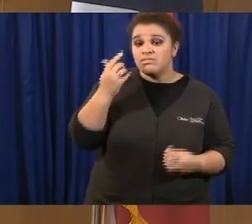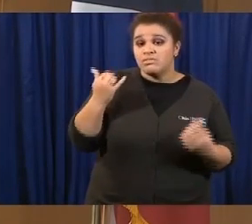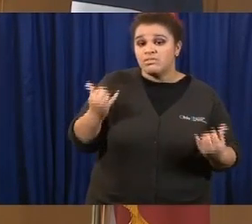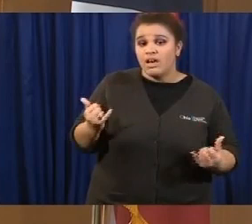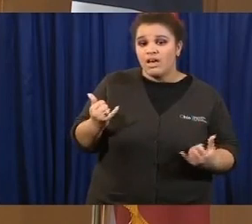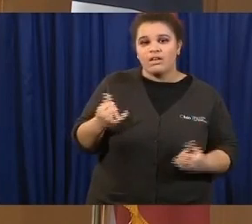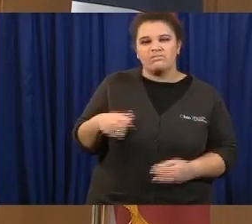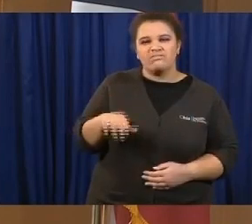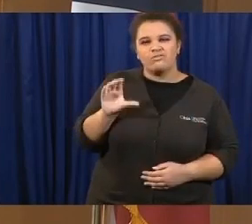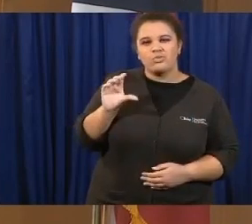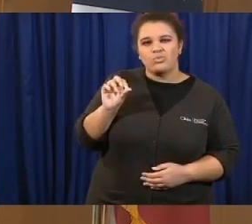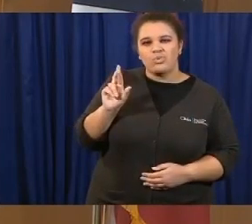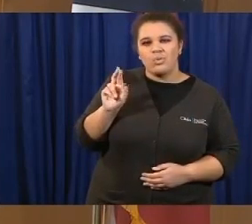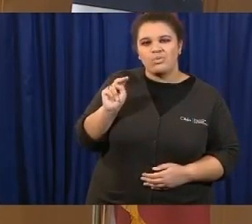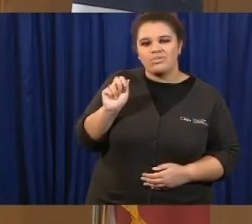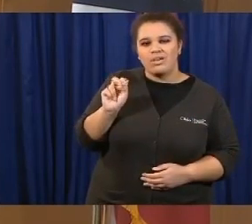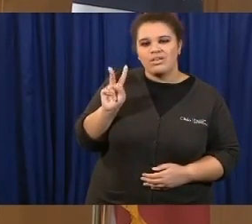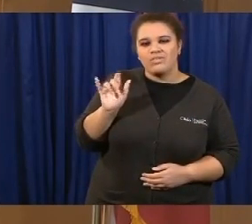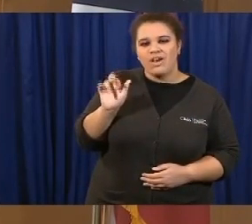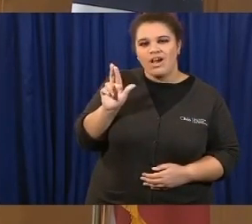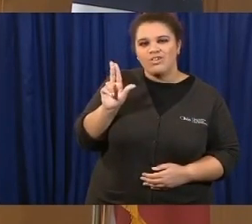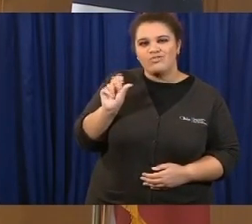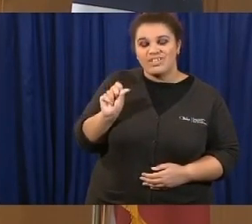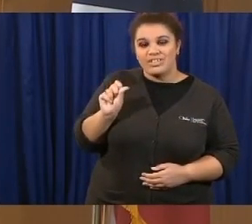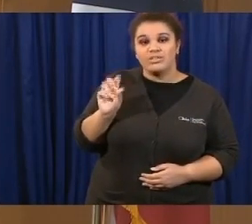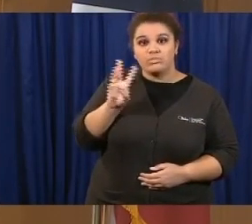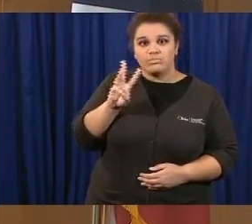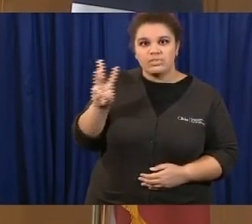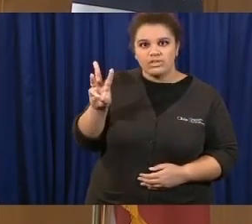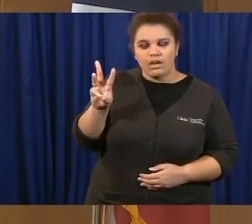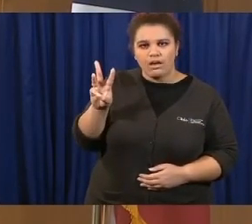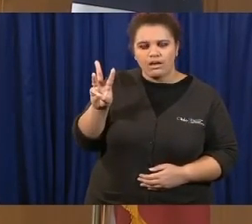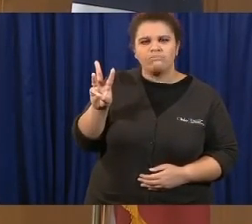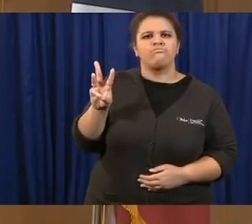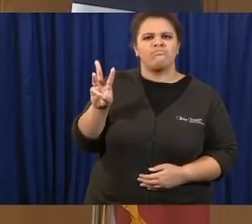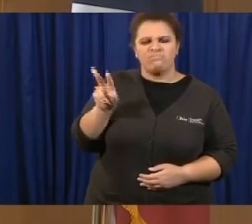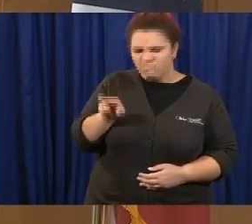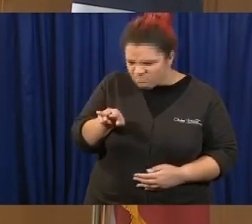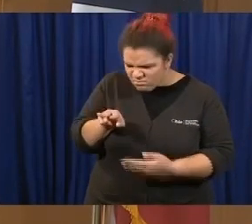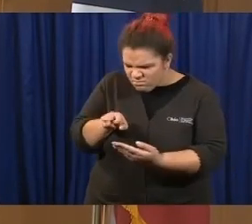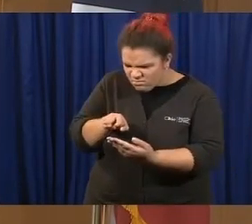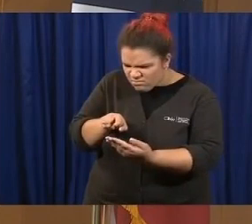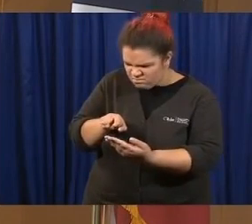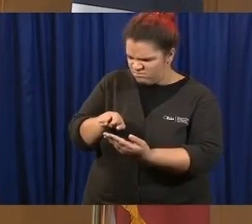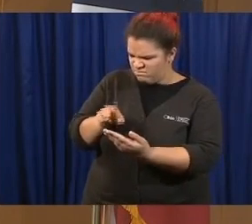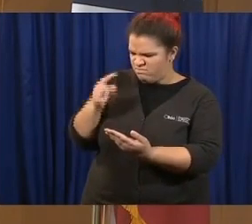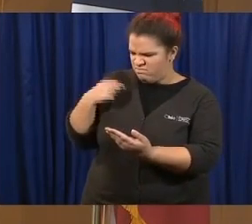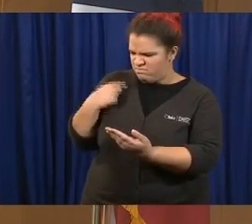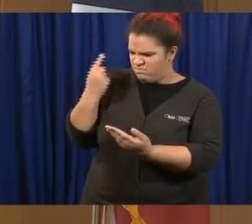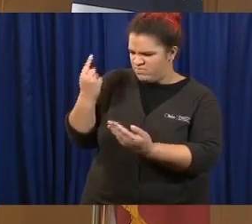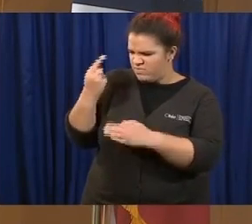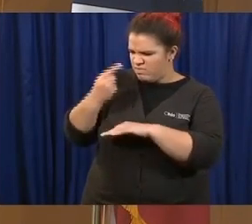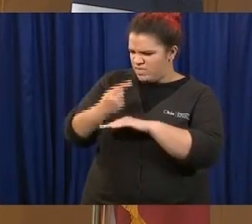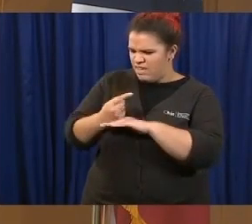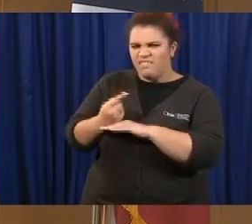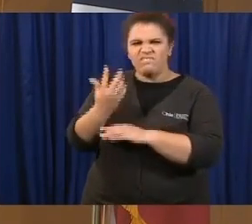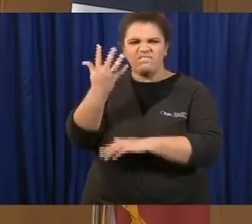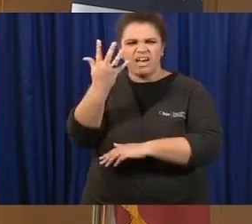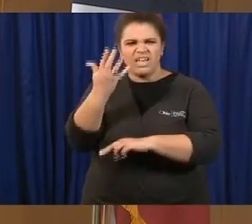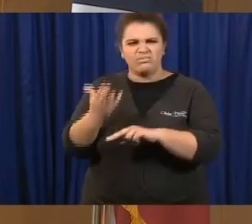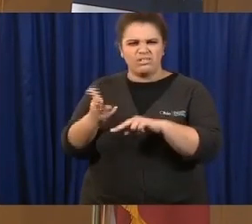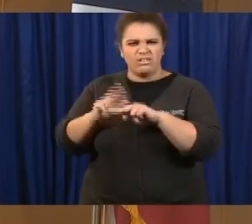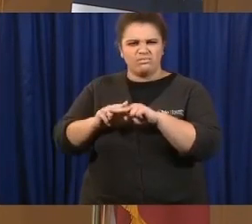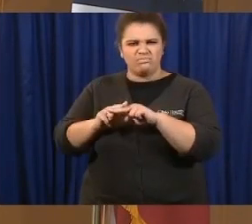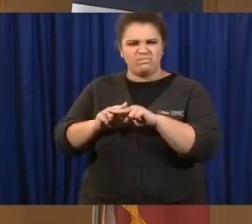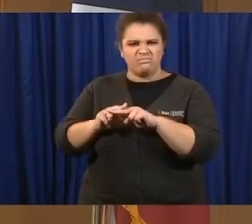only, there are far fewer than that, about 5 over the previous day. I'm assuming this is because